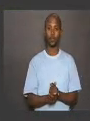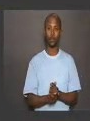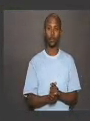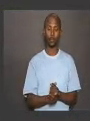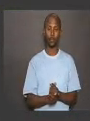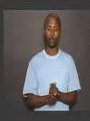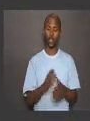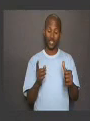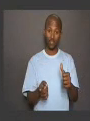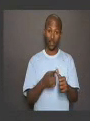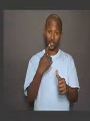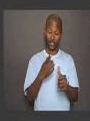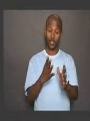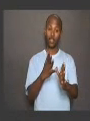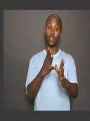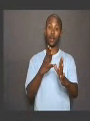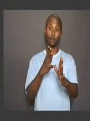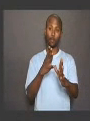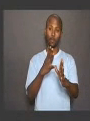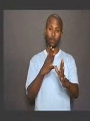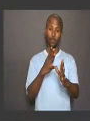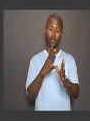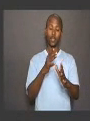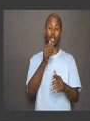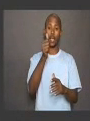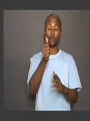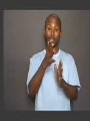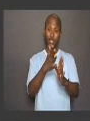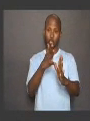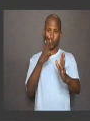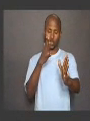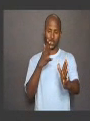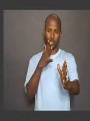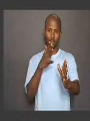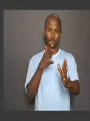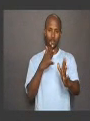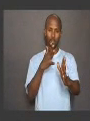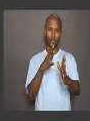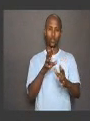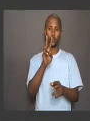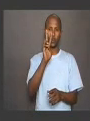The first term of the arithmetic sequence is 2.